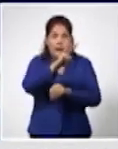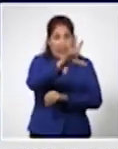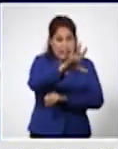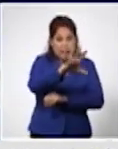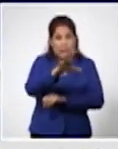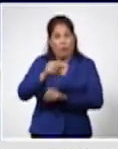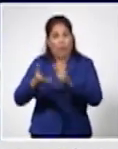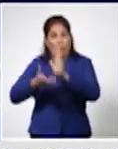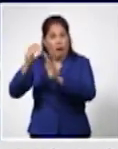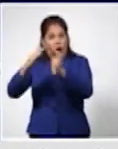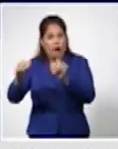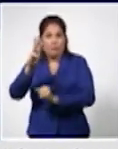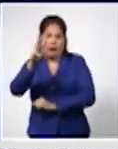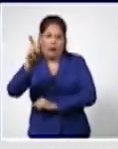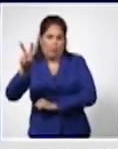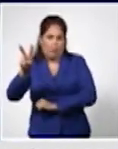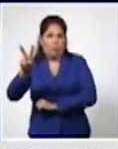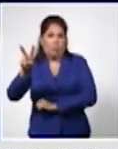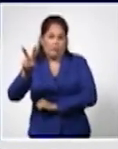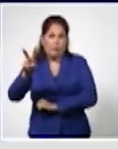at the start of the pandemic.